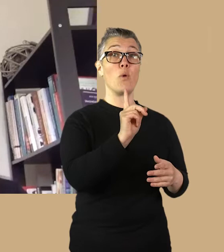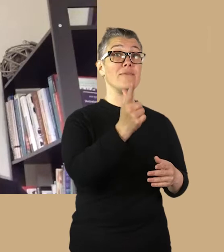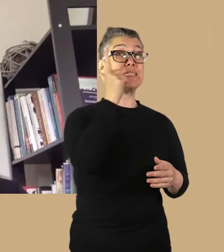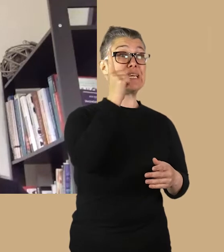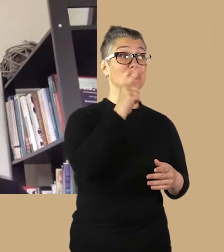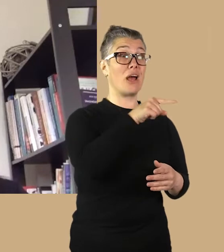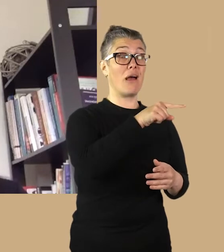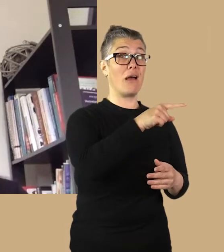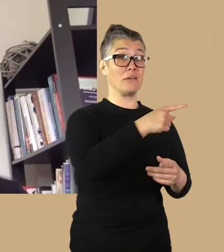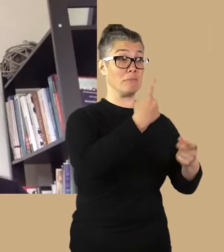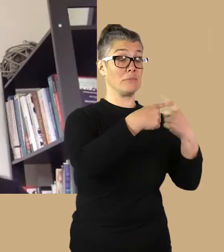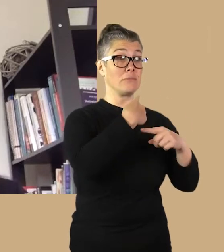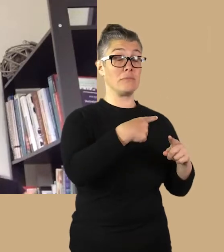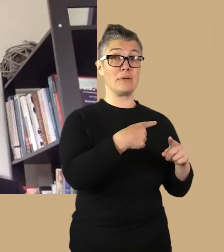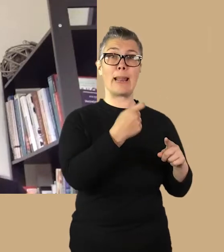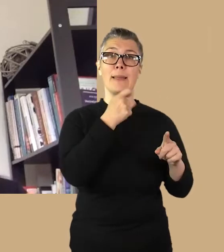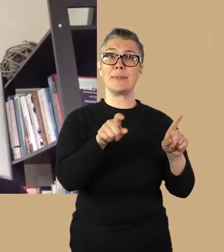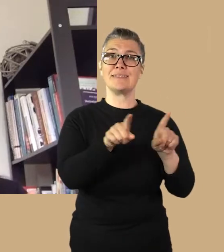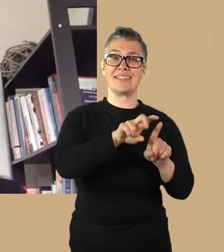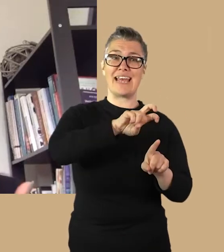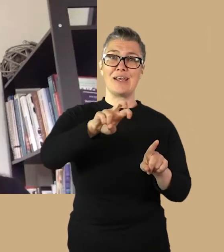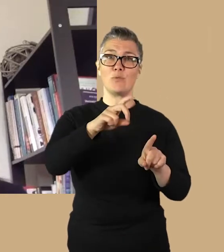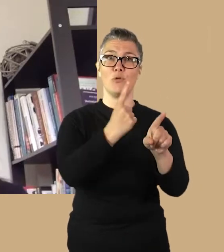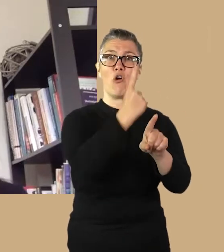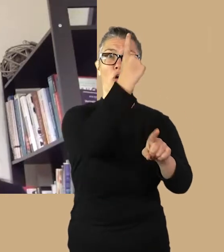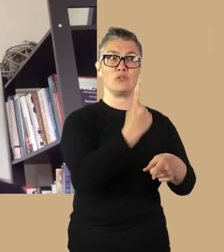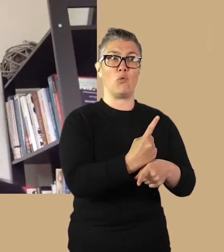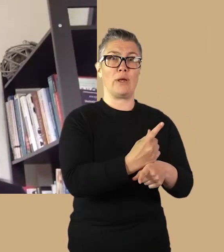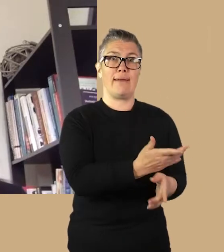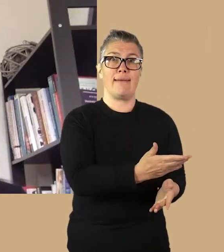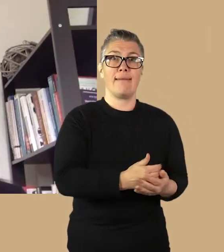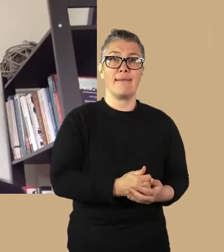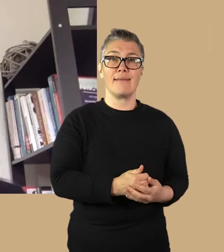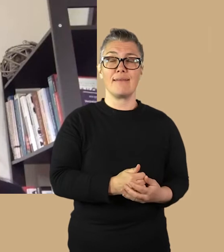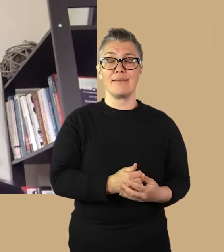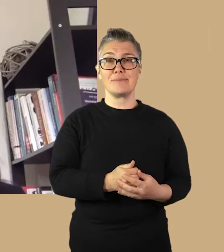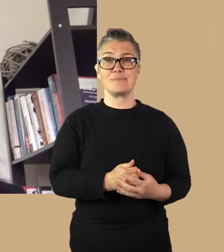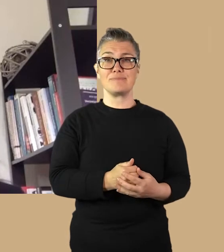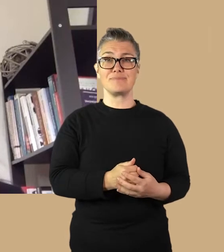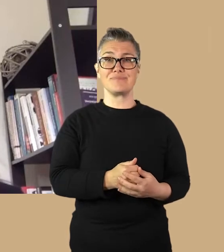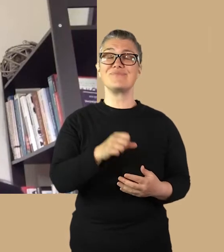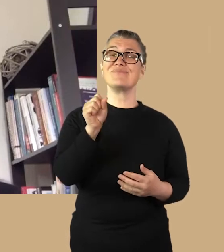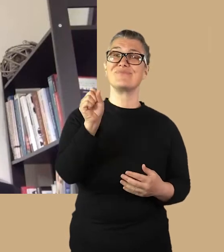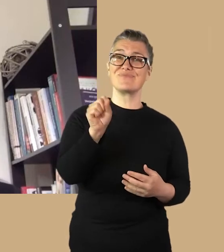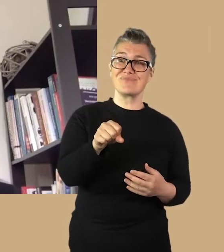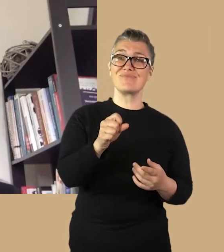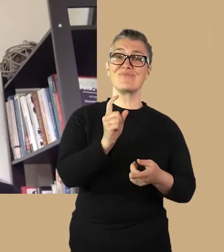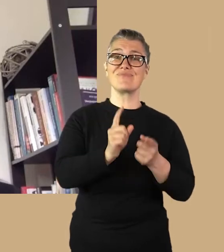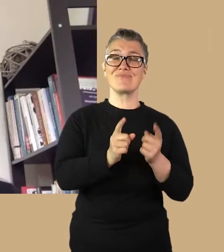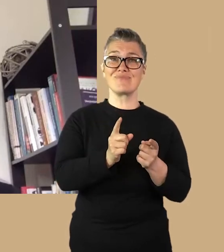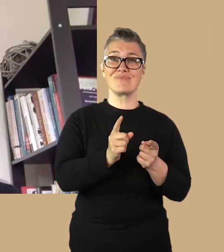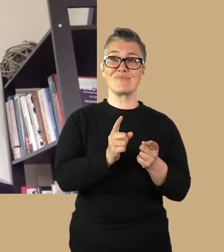the teacher is pretty much a word from God, and it is taken very seriously. Yes, there are times that they